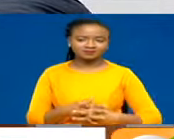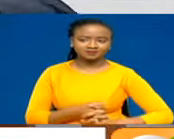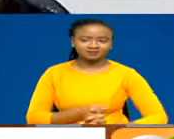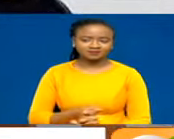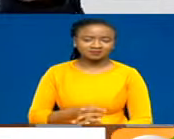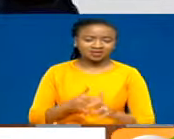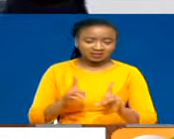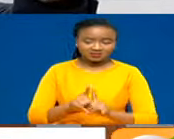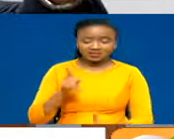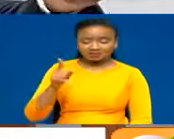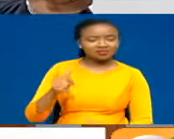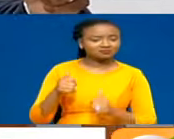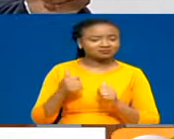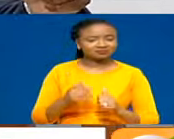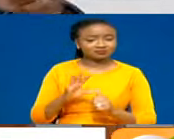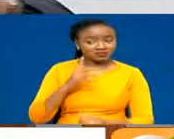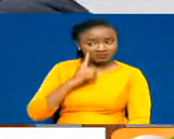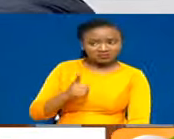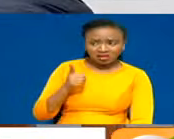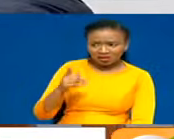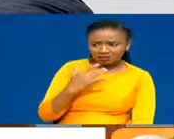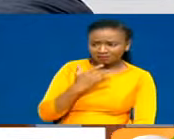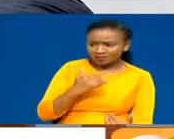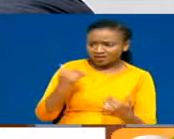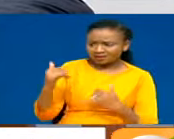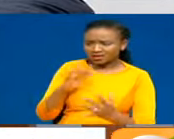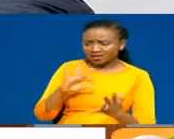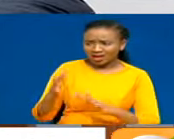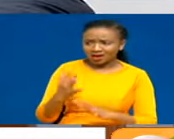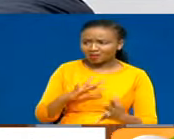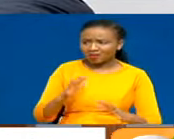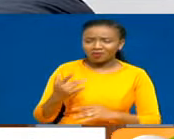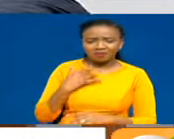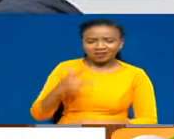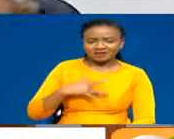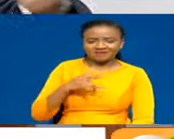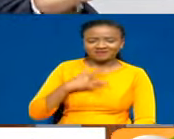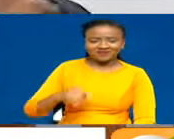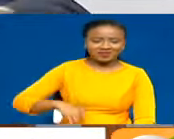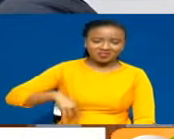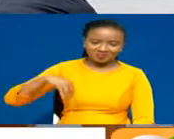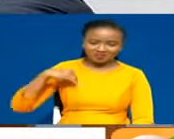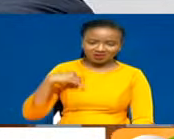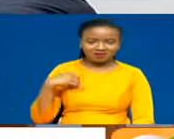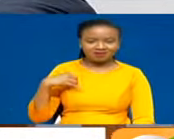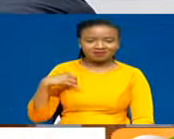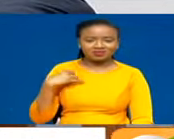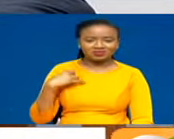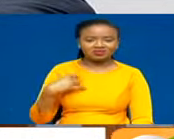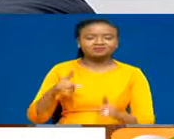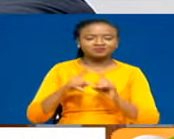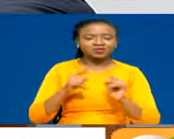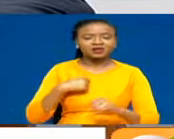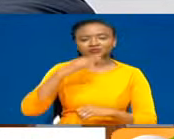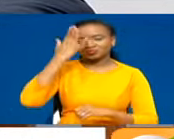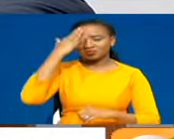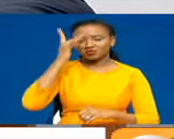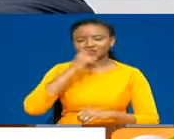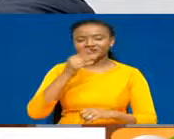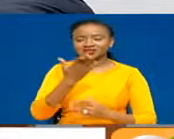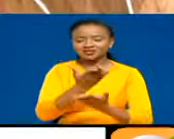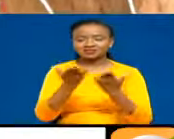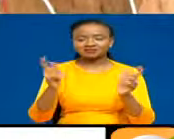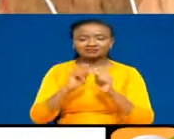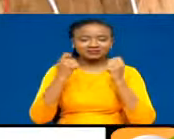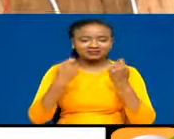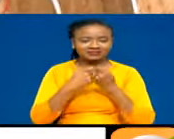he's phenomenal. To see him do that, you know, like, I'm proud of them. I know the owners of the team in Milwaukee very well